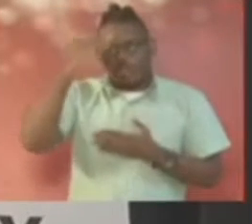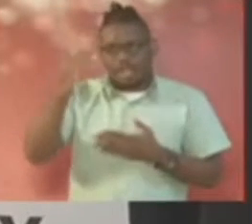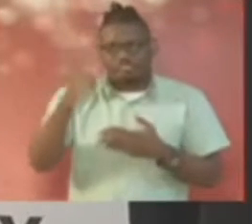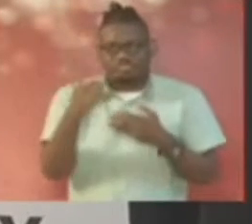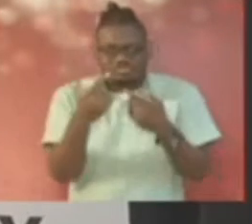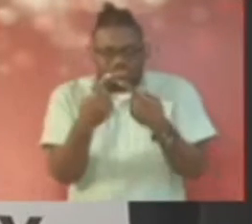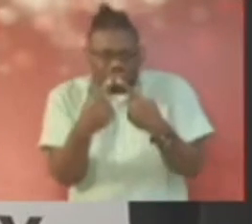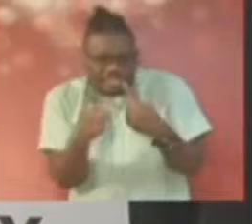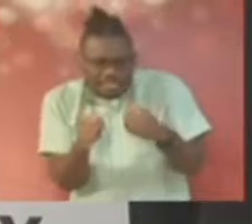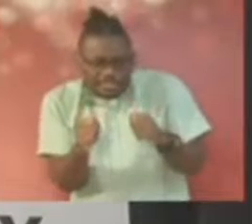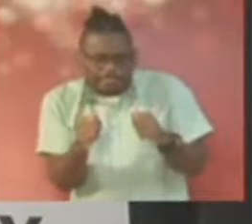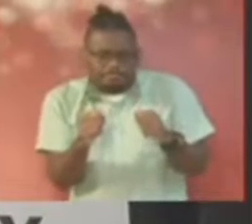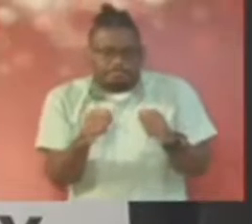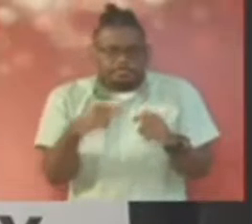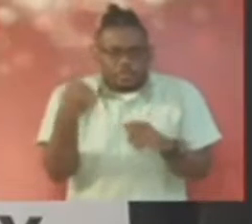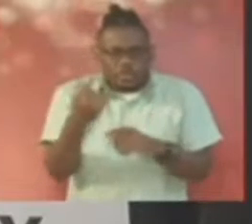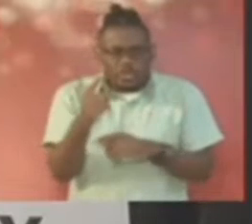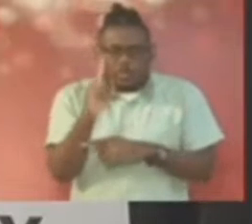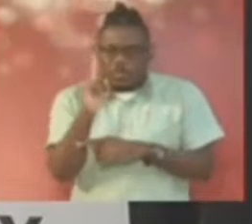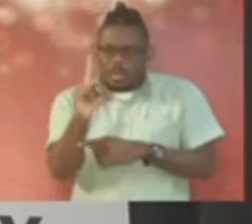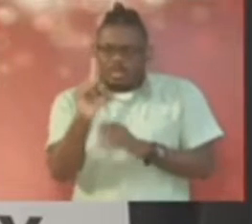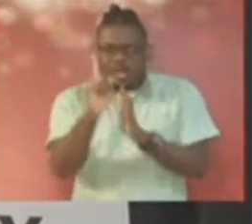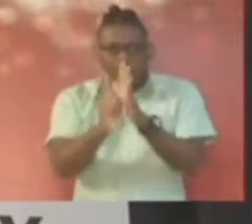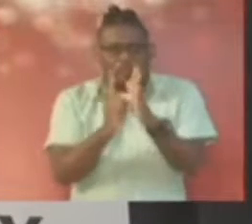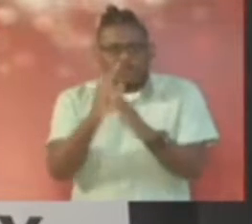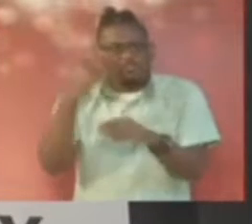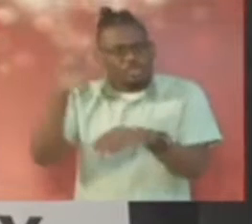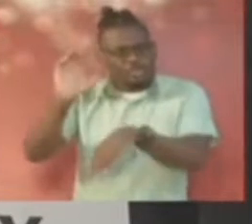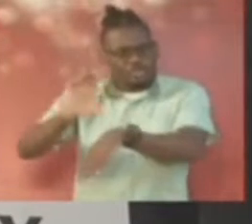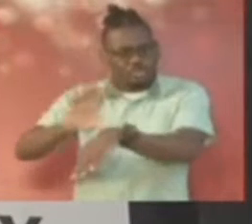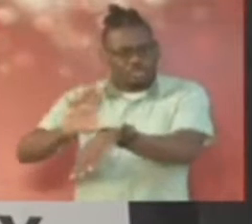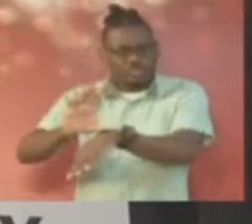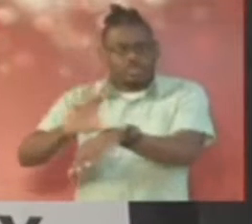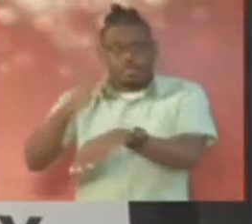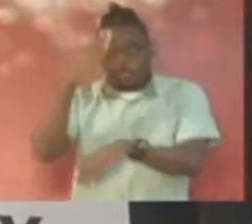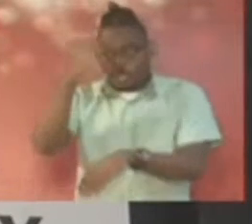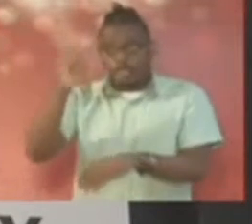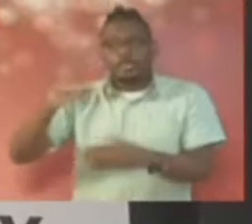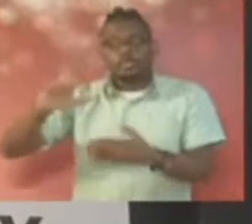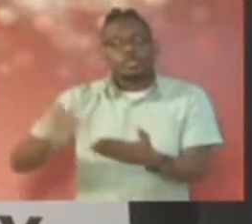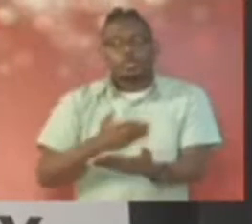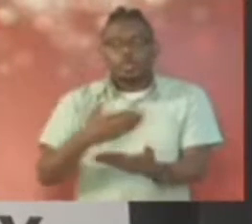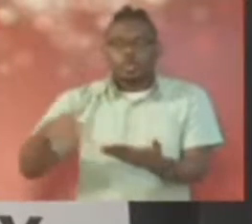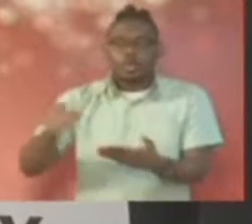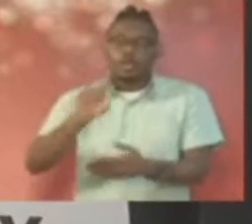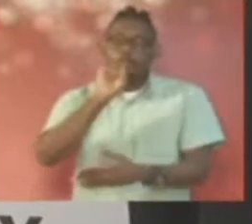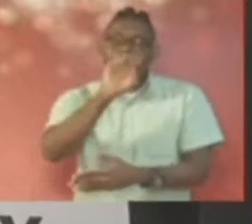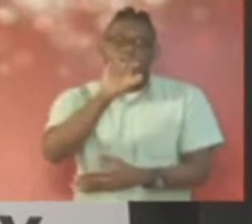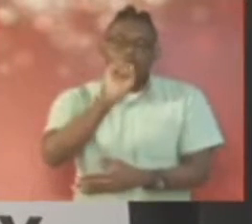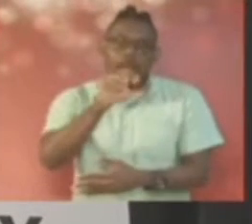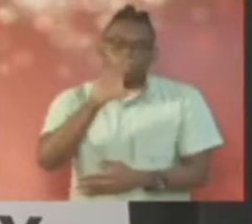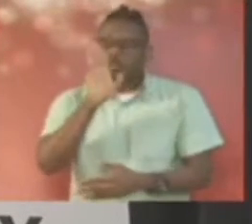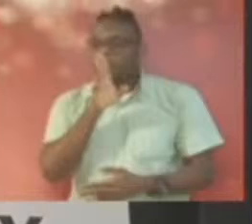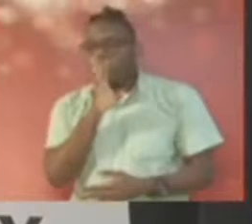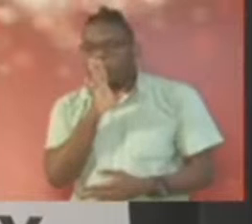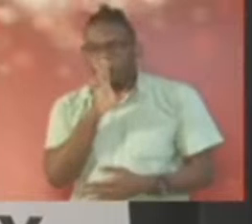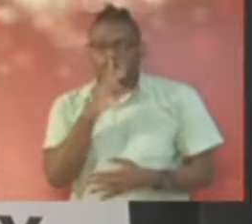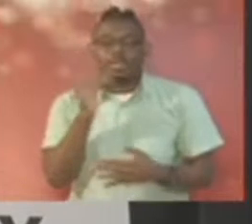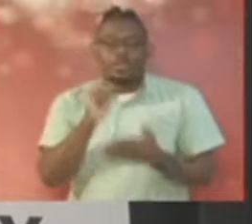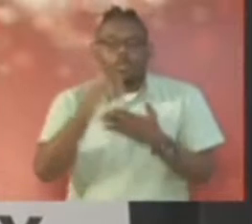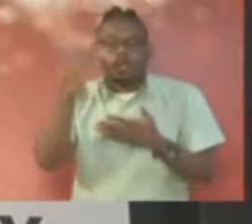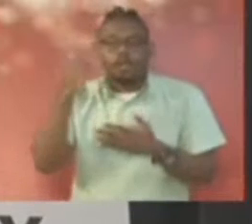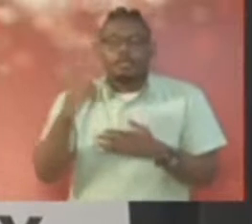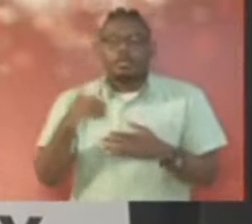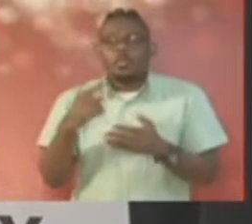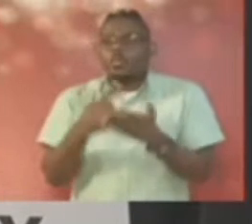of exposure in one situation and minimizing the occupancy in another situation is we're trying to find the best way